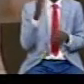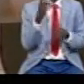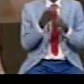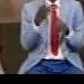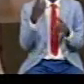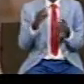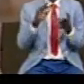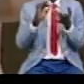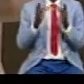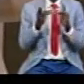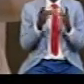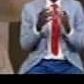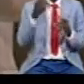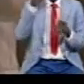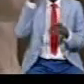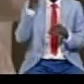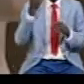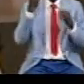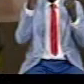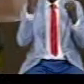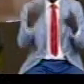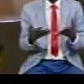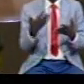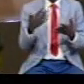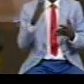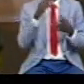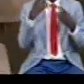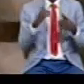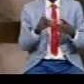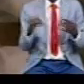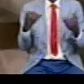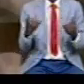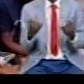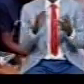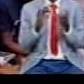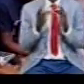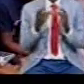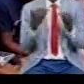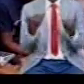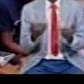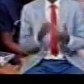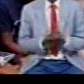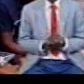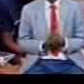everywhere. Things are happening everywhere. Social media, please.